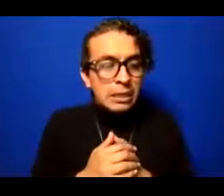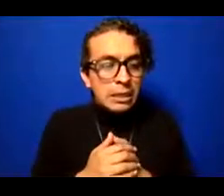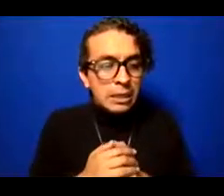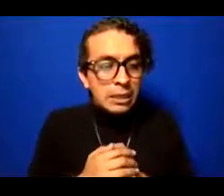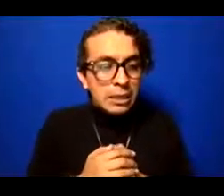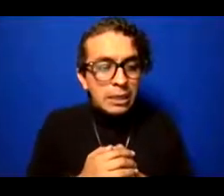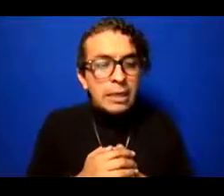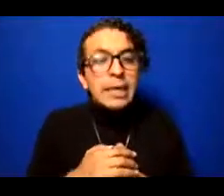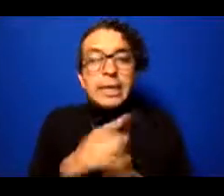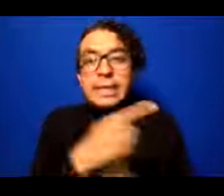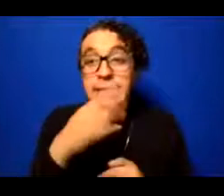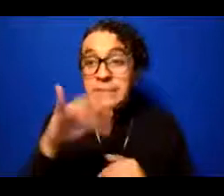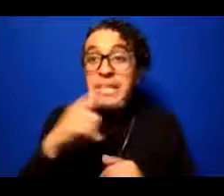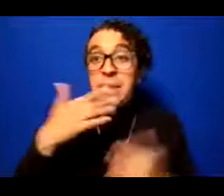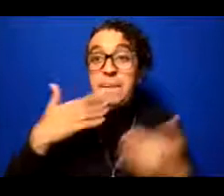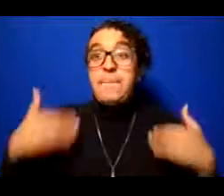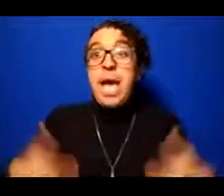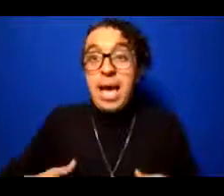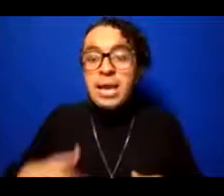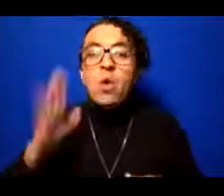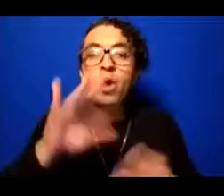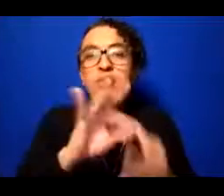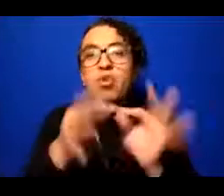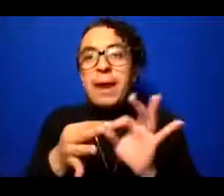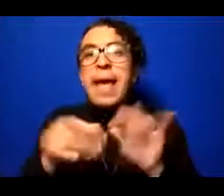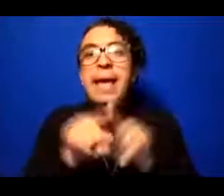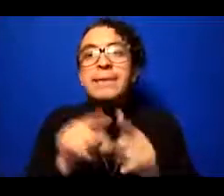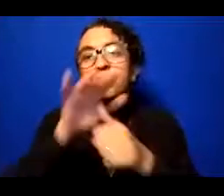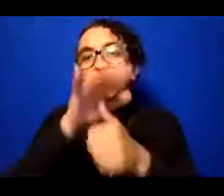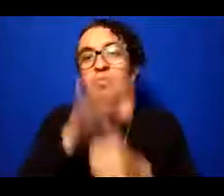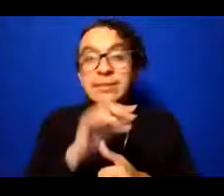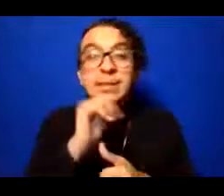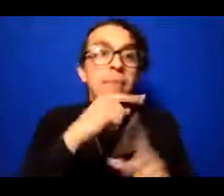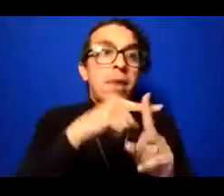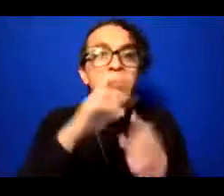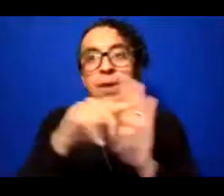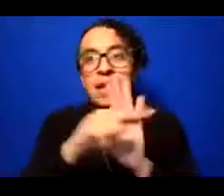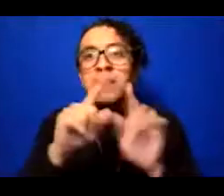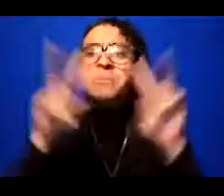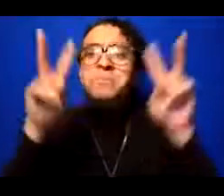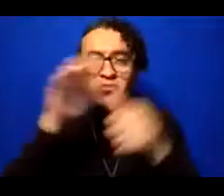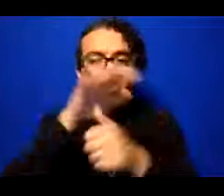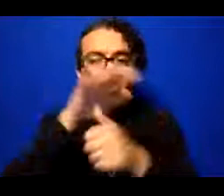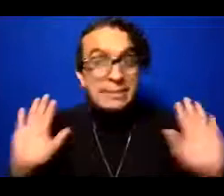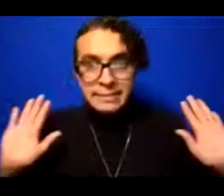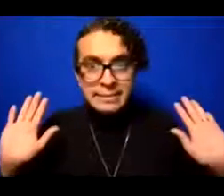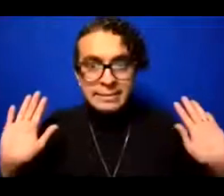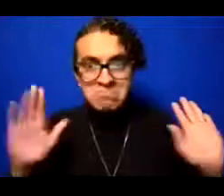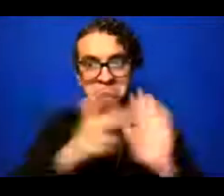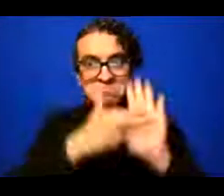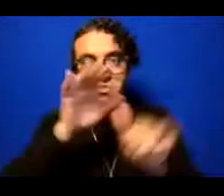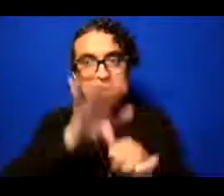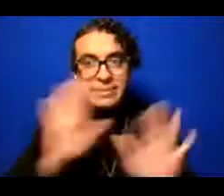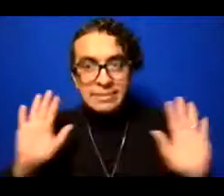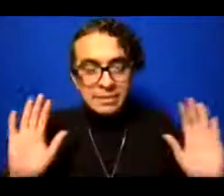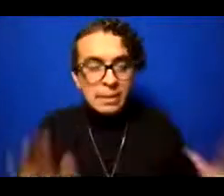and the body interprets it as just a blank stress, not a positive or negative, just stress. And so if you think about all the things that we're going